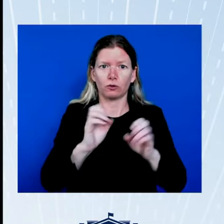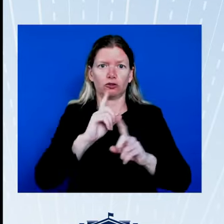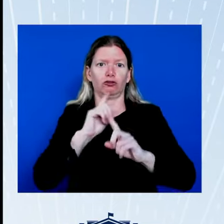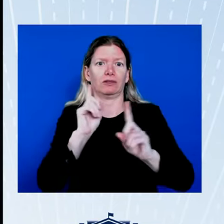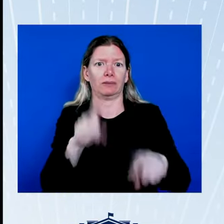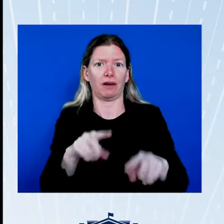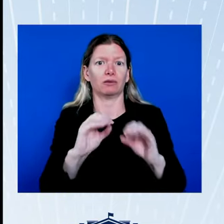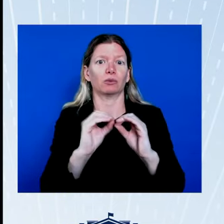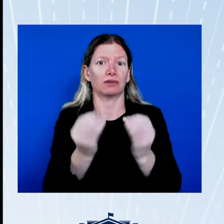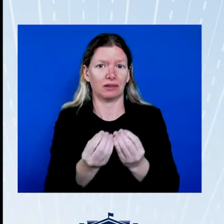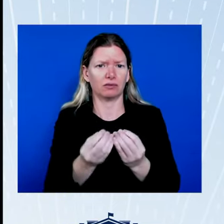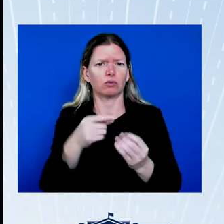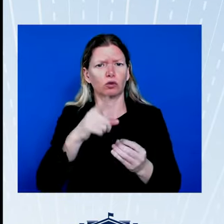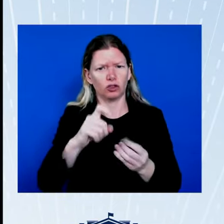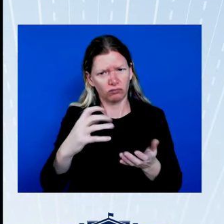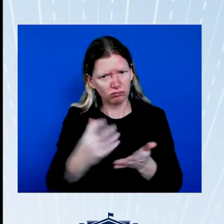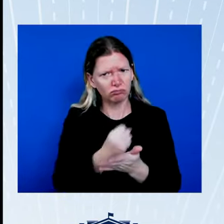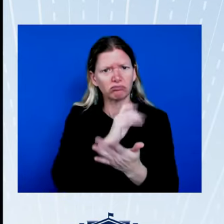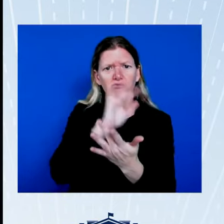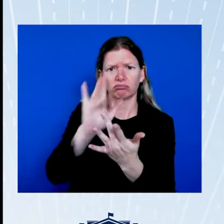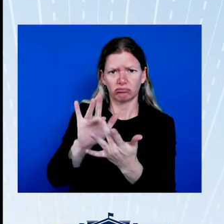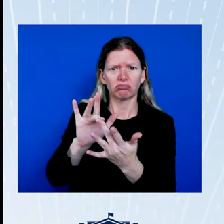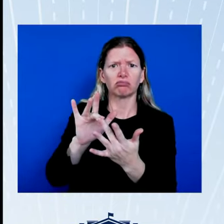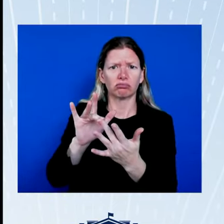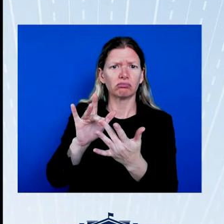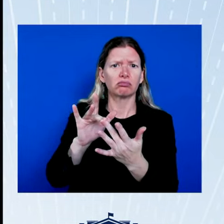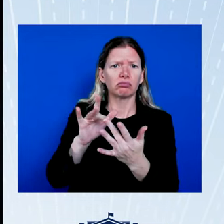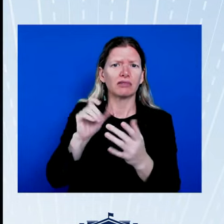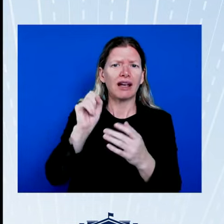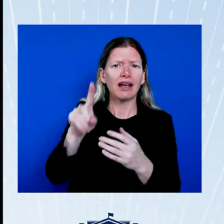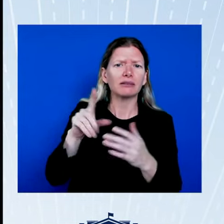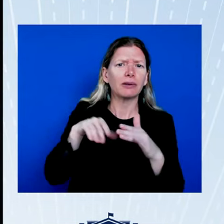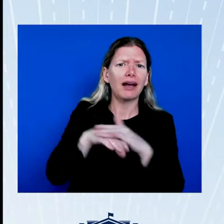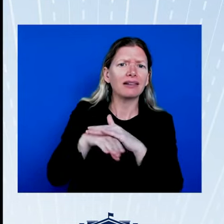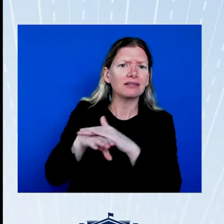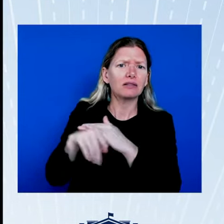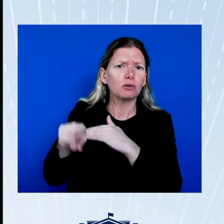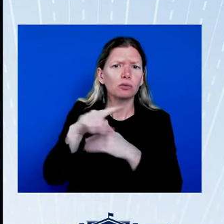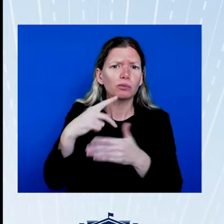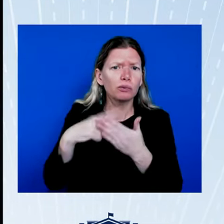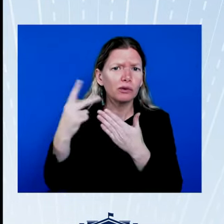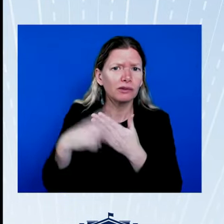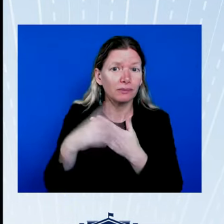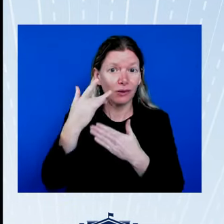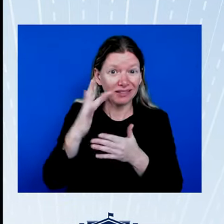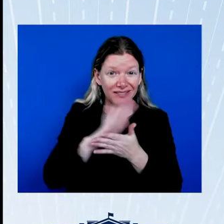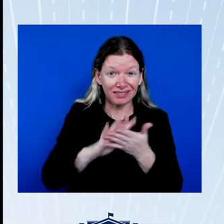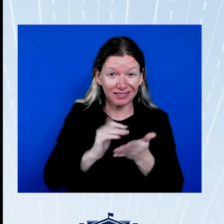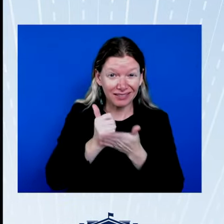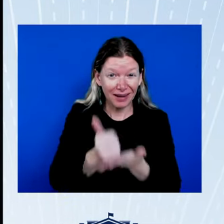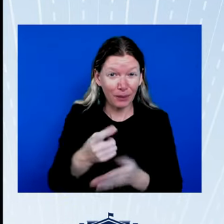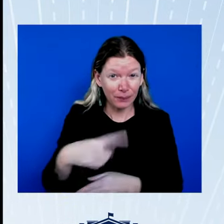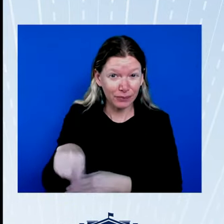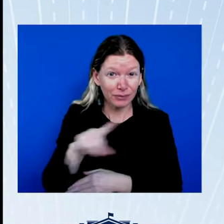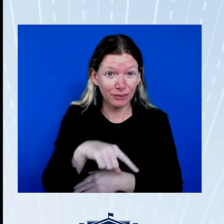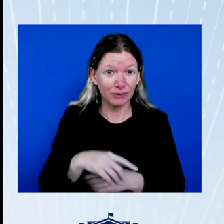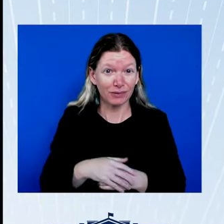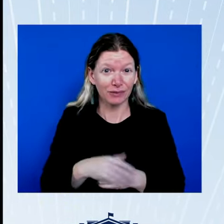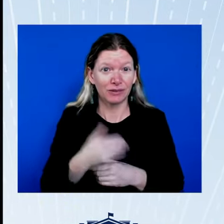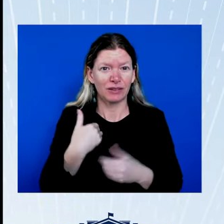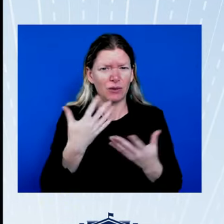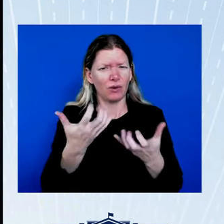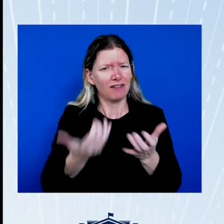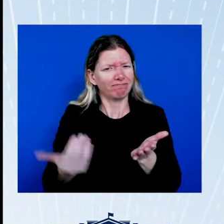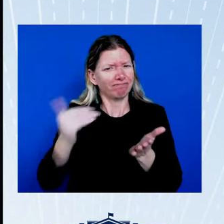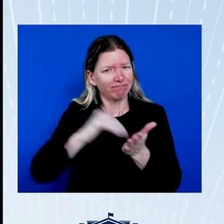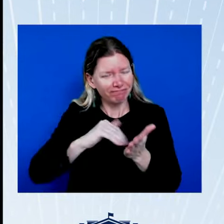you. I want to close by reemphasizing the priority that President Biden has placed on how we can all do this